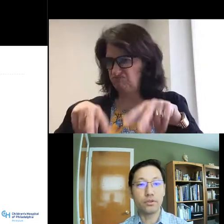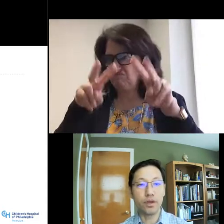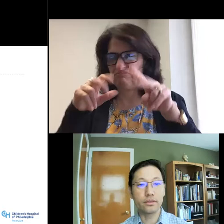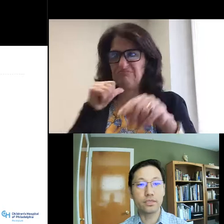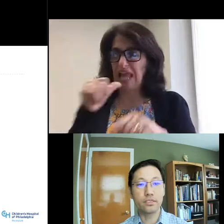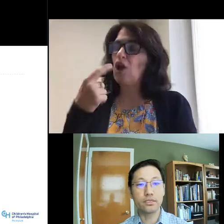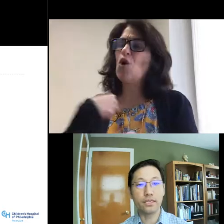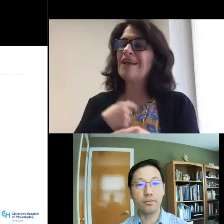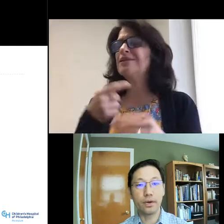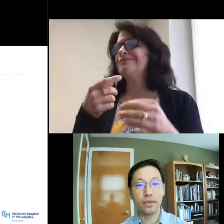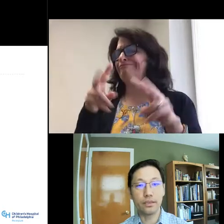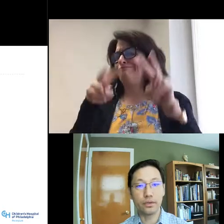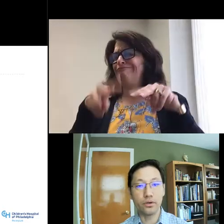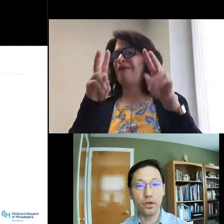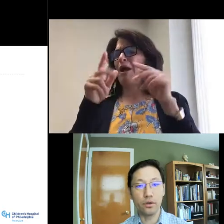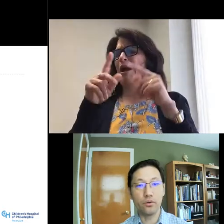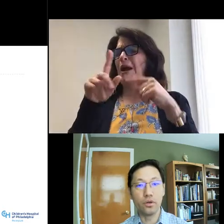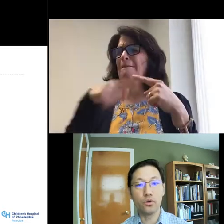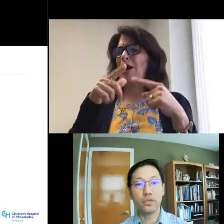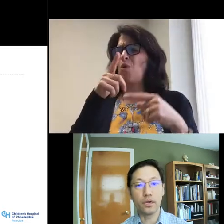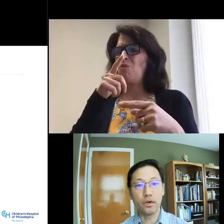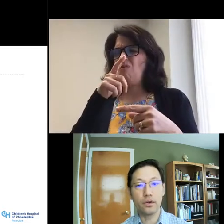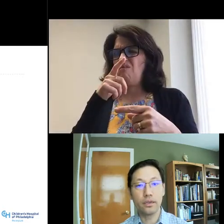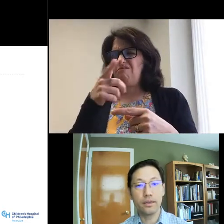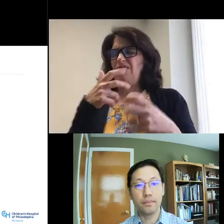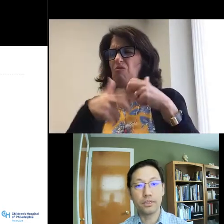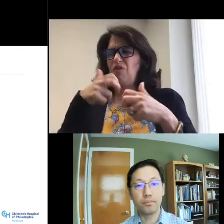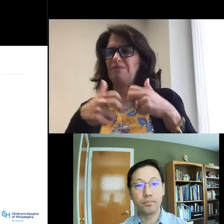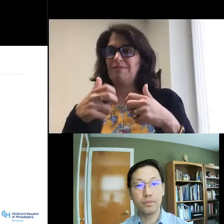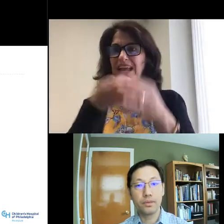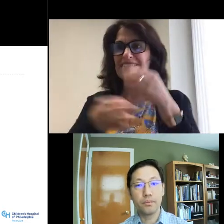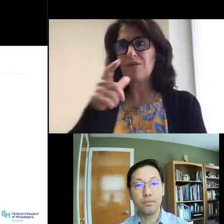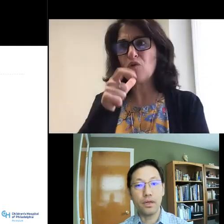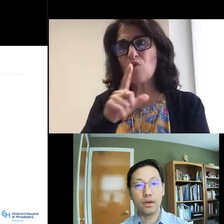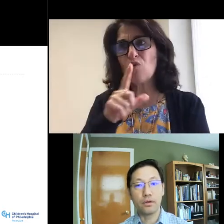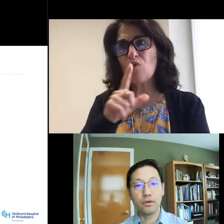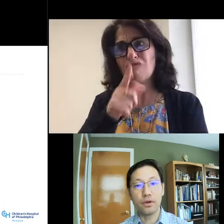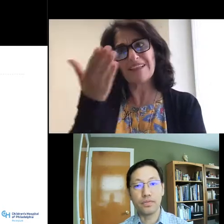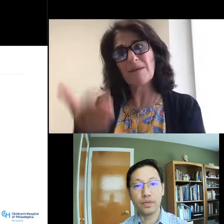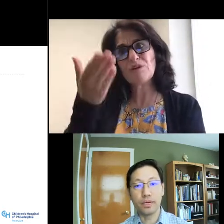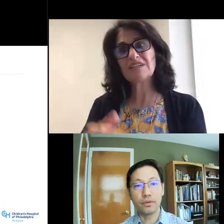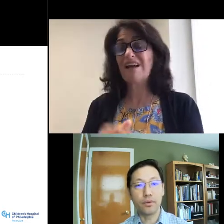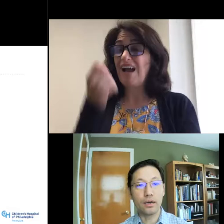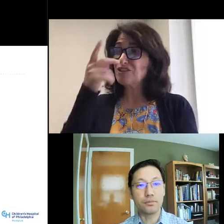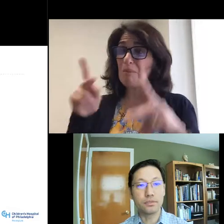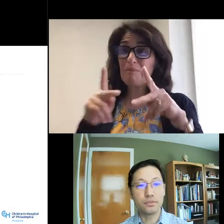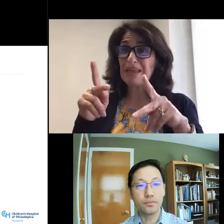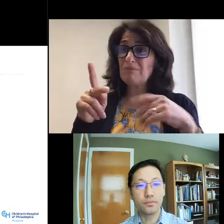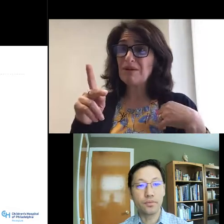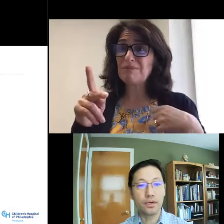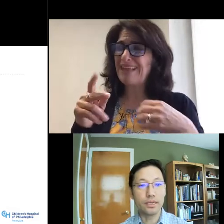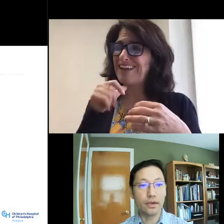problems rather than judging them by their who they are. But people are not defined by their